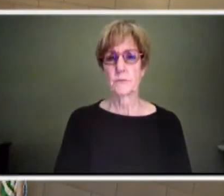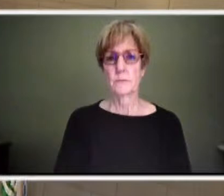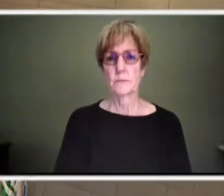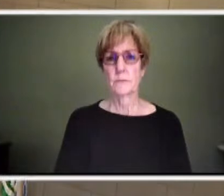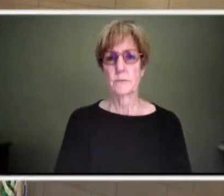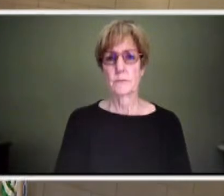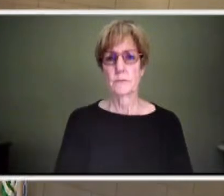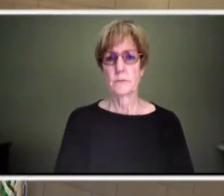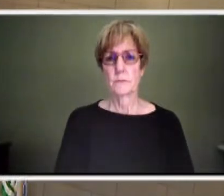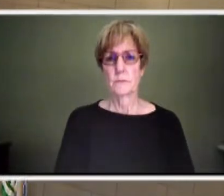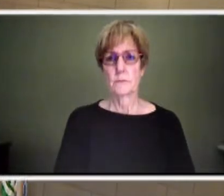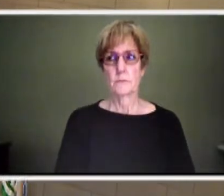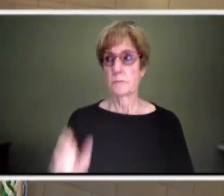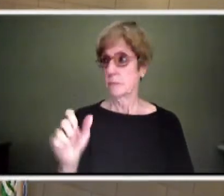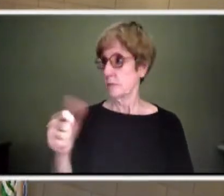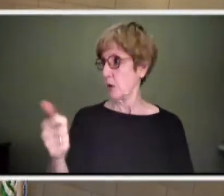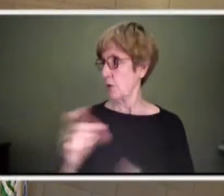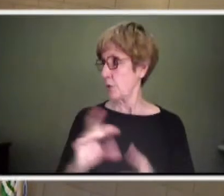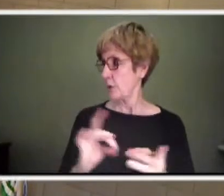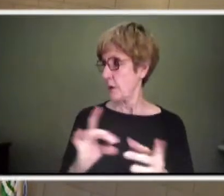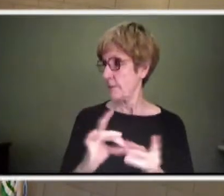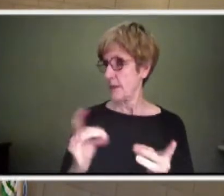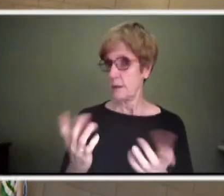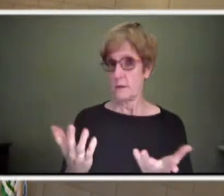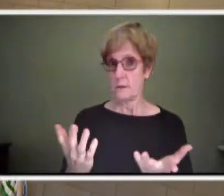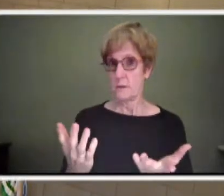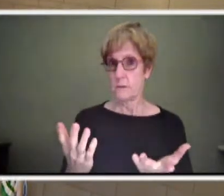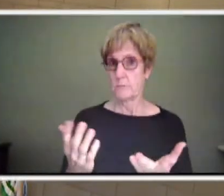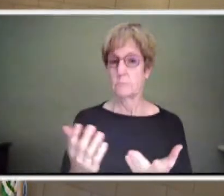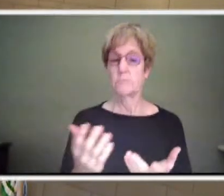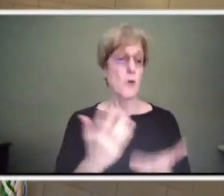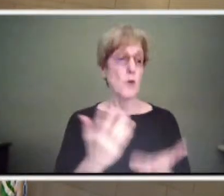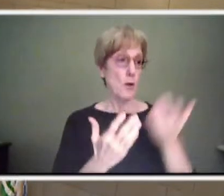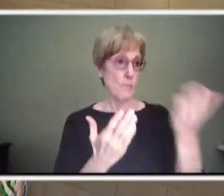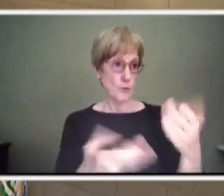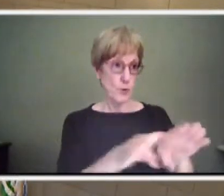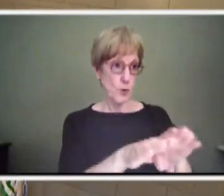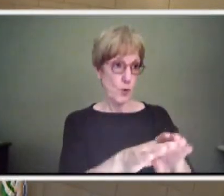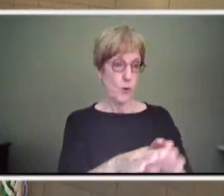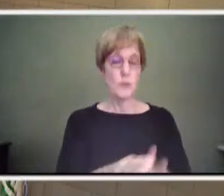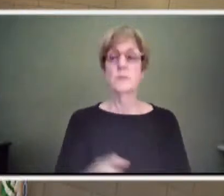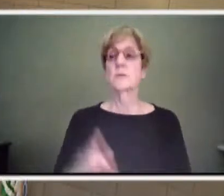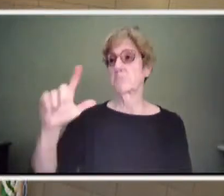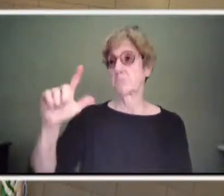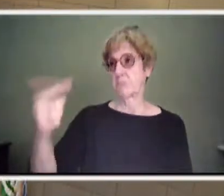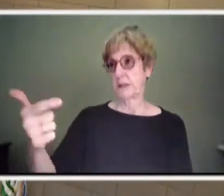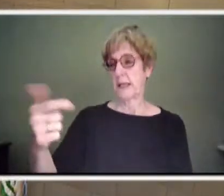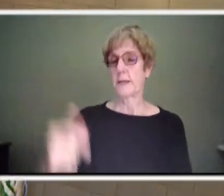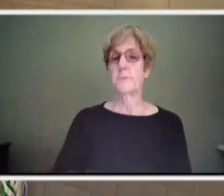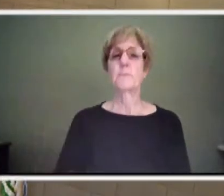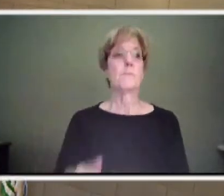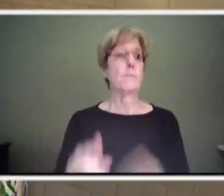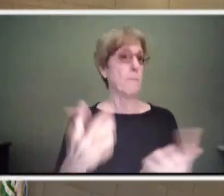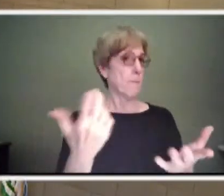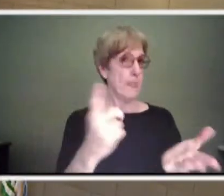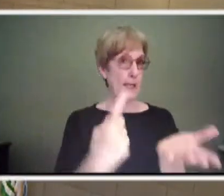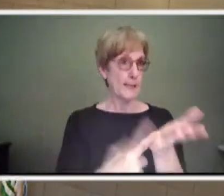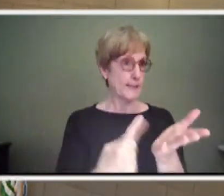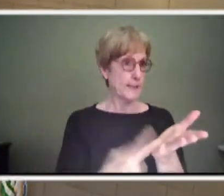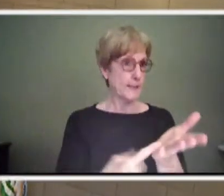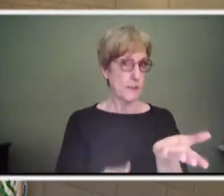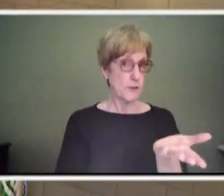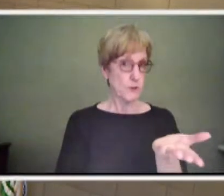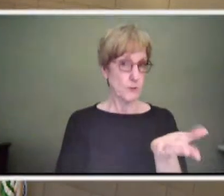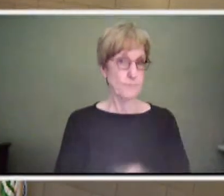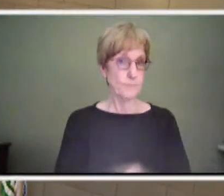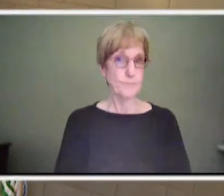There are no other comments? Motion to close. Second, the motion to close public hearing has been seconded. Any discussion of the motion? Hearing